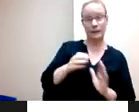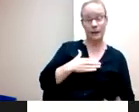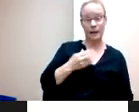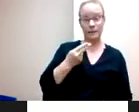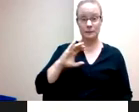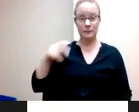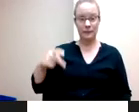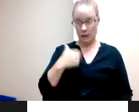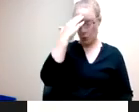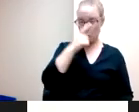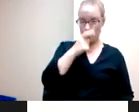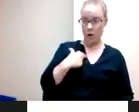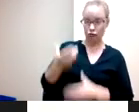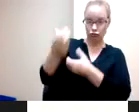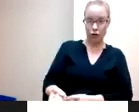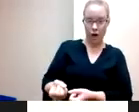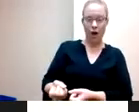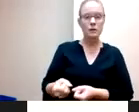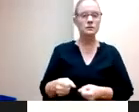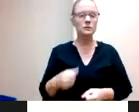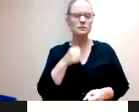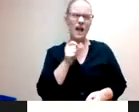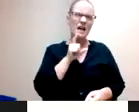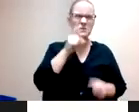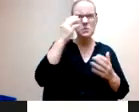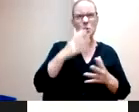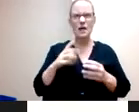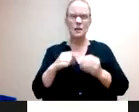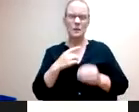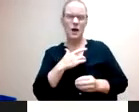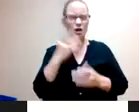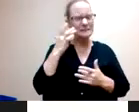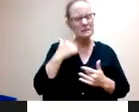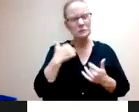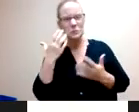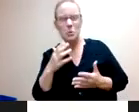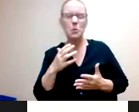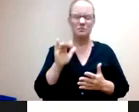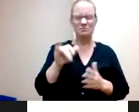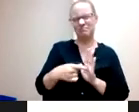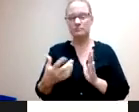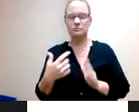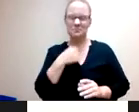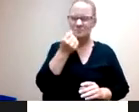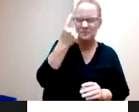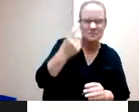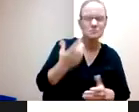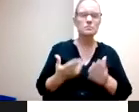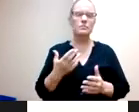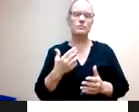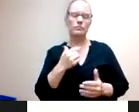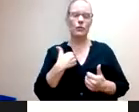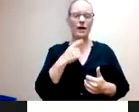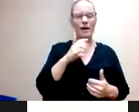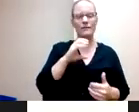trust. I'm not really certain about my heart disease. I don't have much insight to it. I don't understand it. So I may not have capacity for